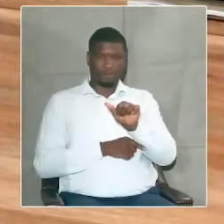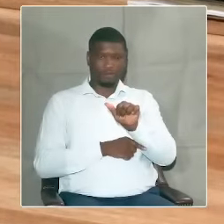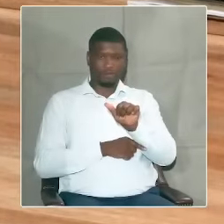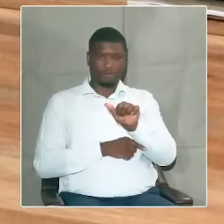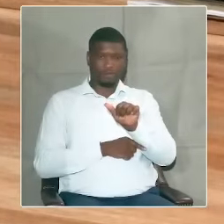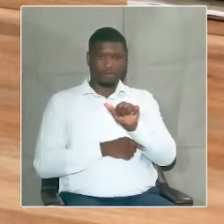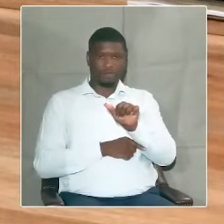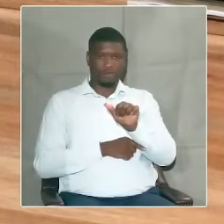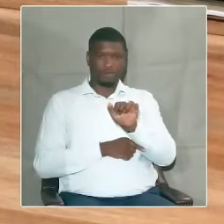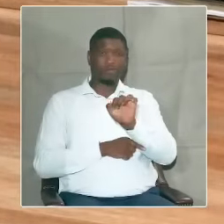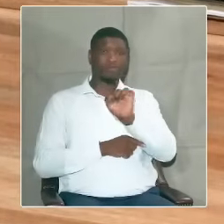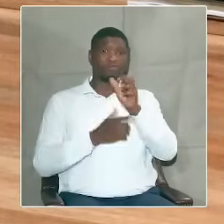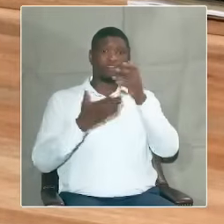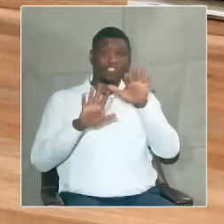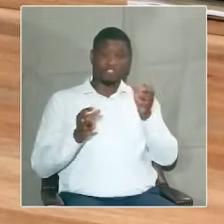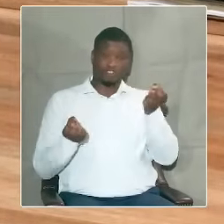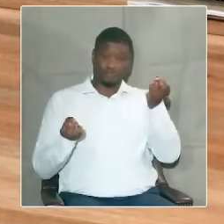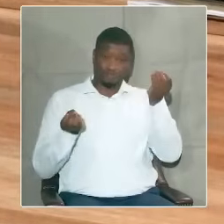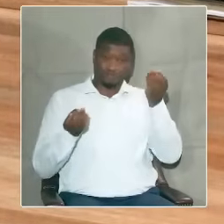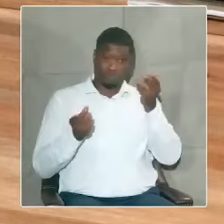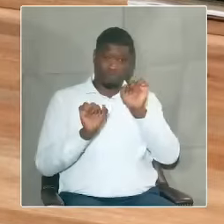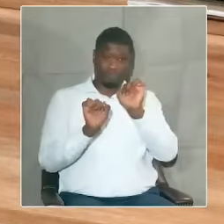of your statement,